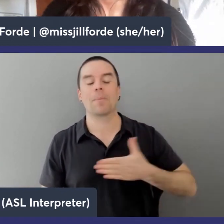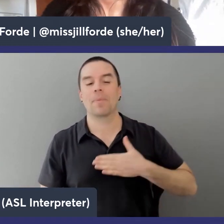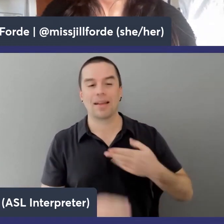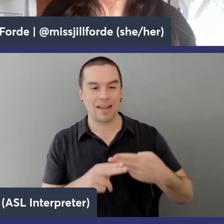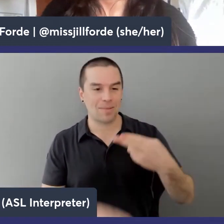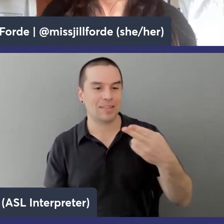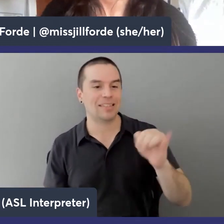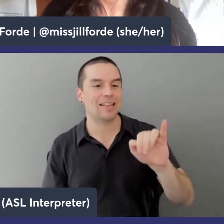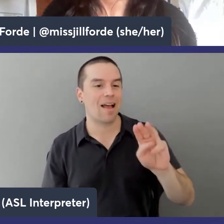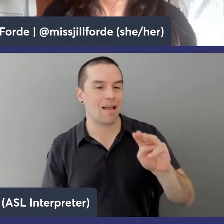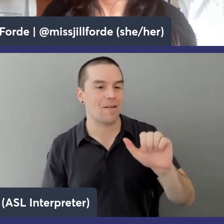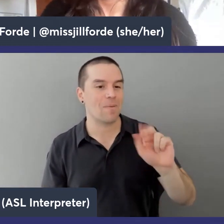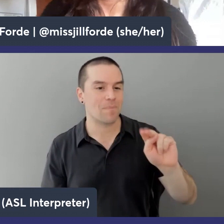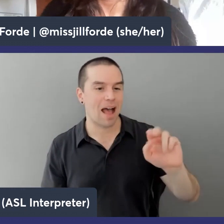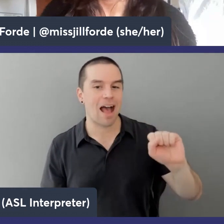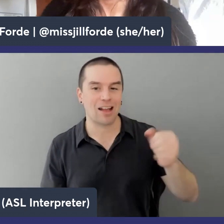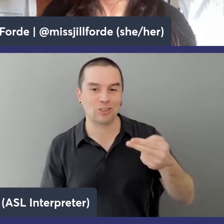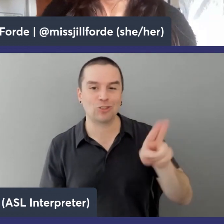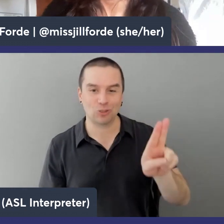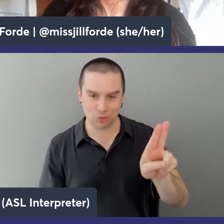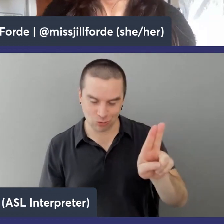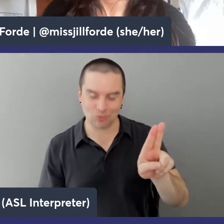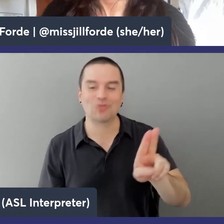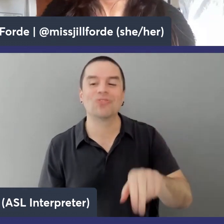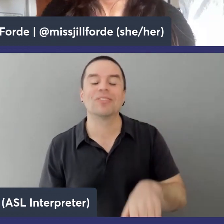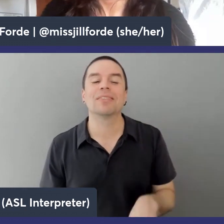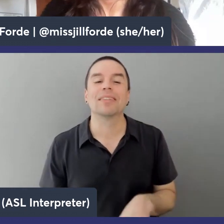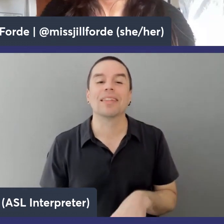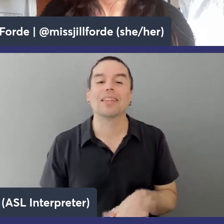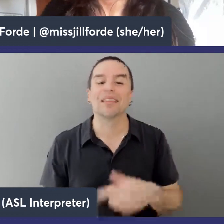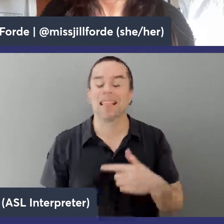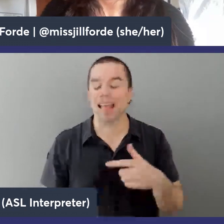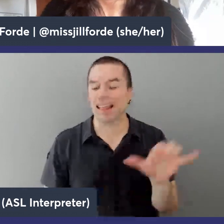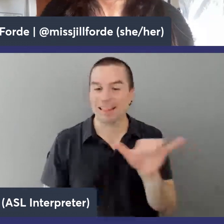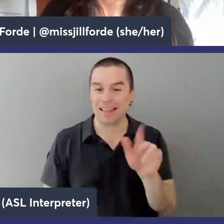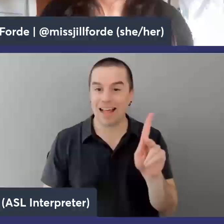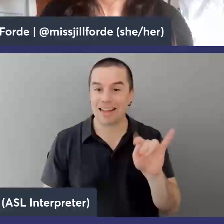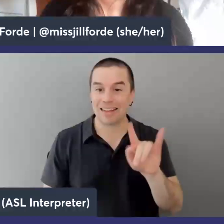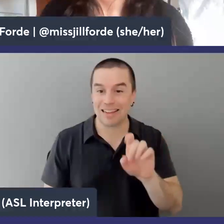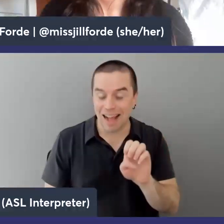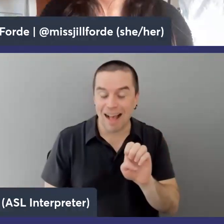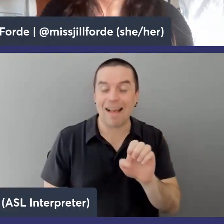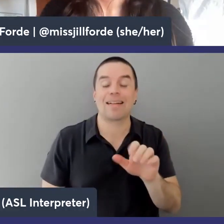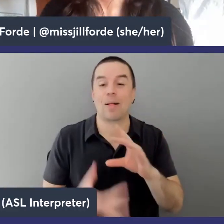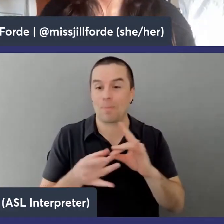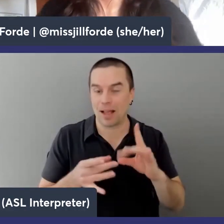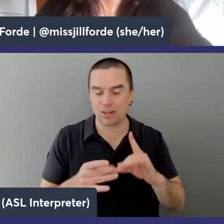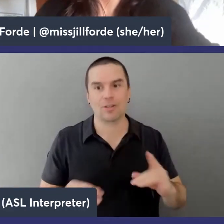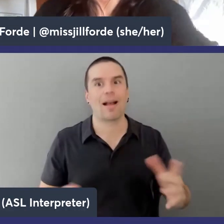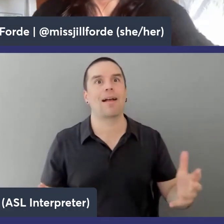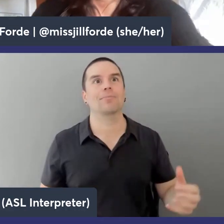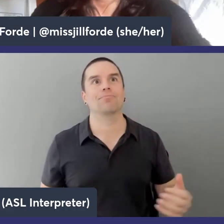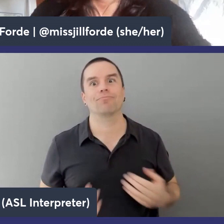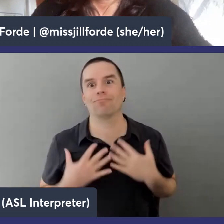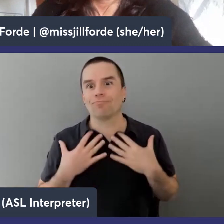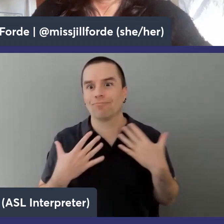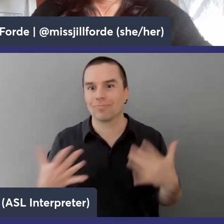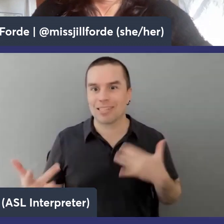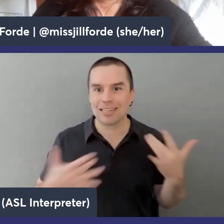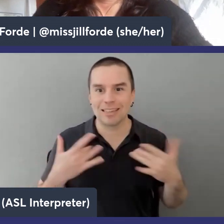our worldwide security specialists, and I am, as Kyle mentioned, overly excited to talk about Amazon Security